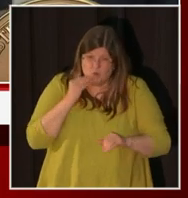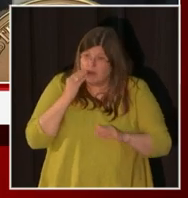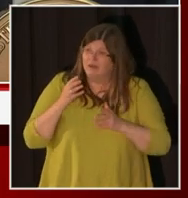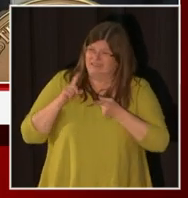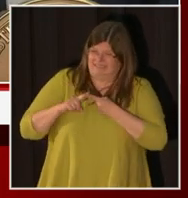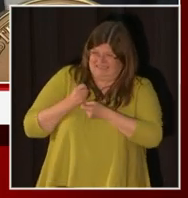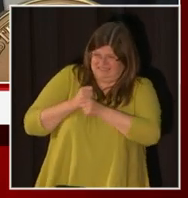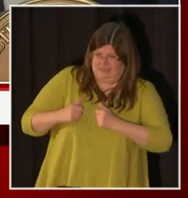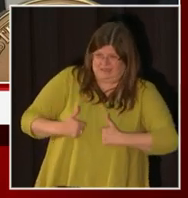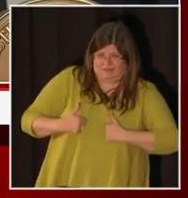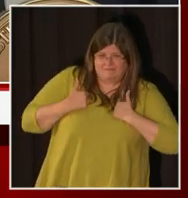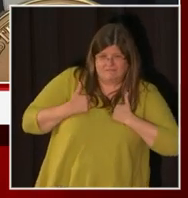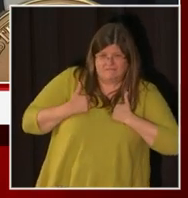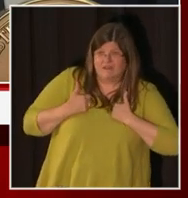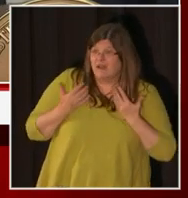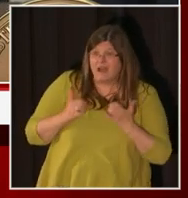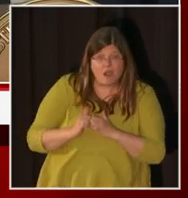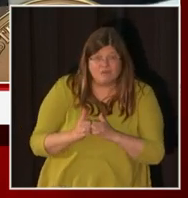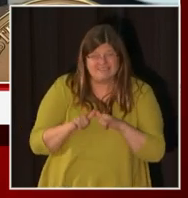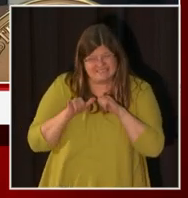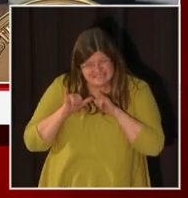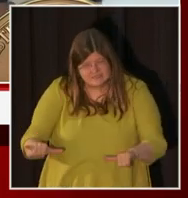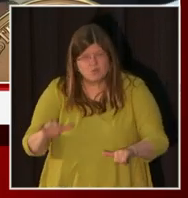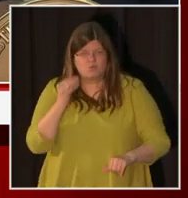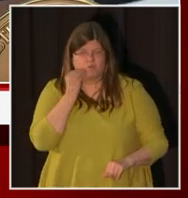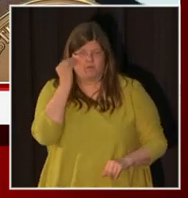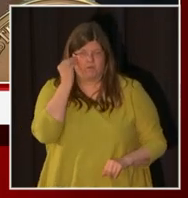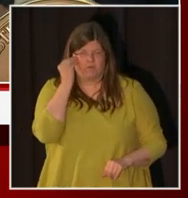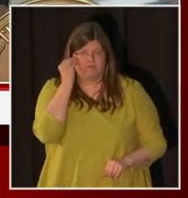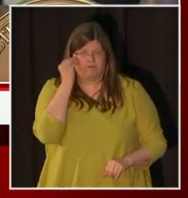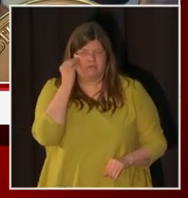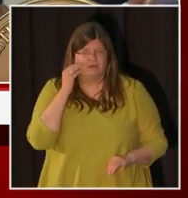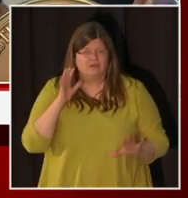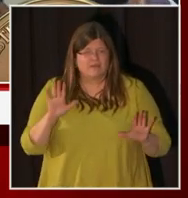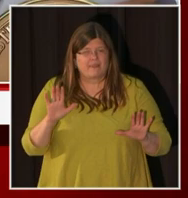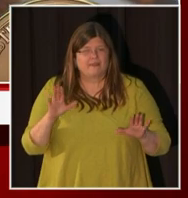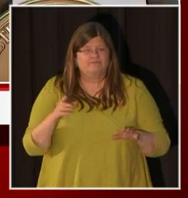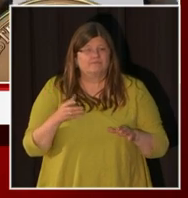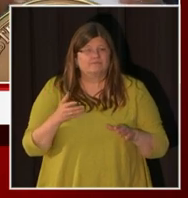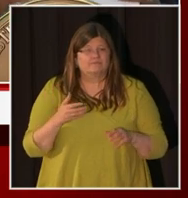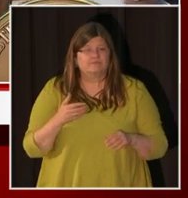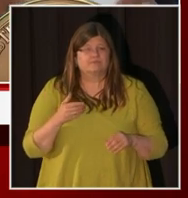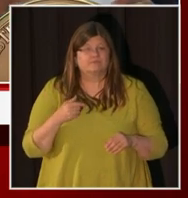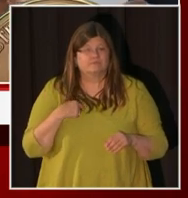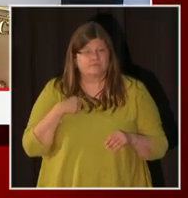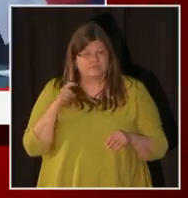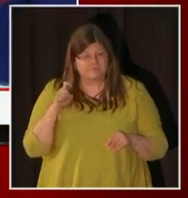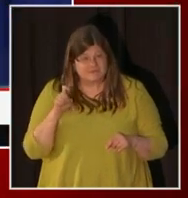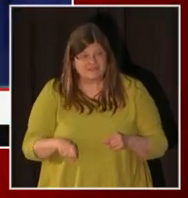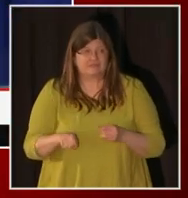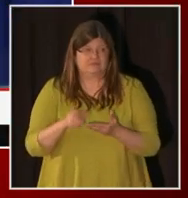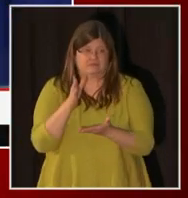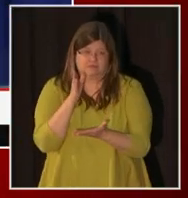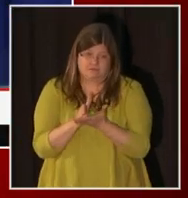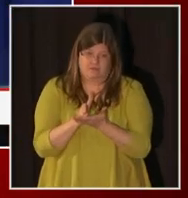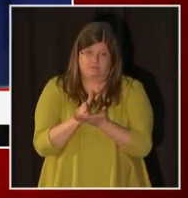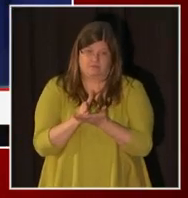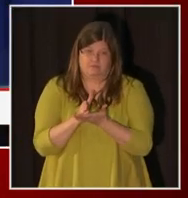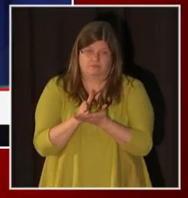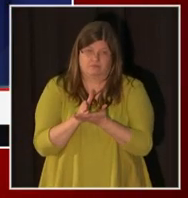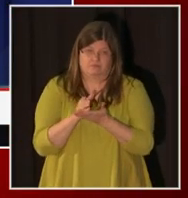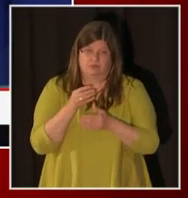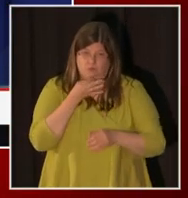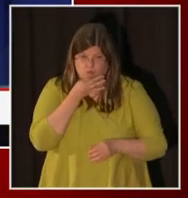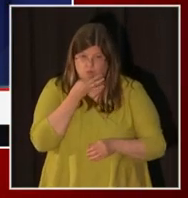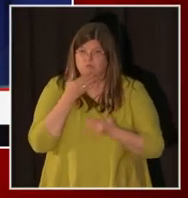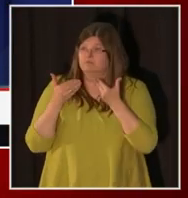So with that, we have time for a few questions today. We do have a hard stop, and so I'll start